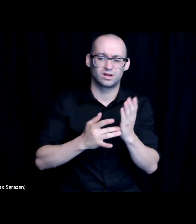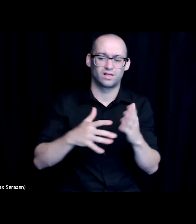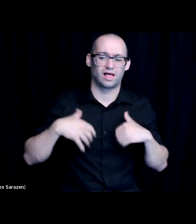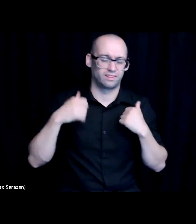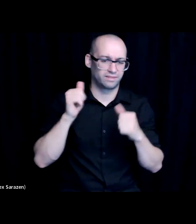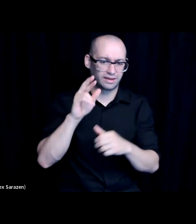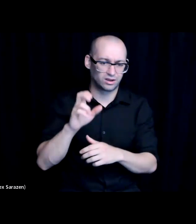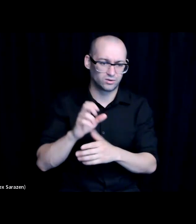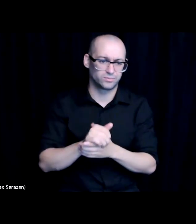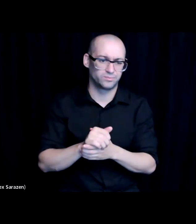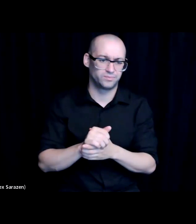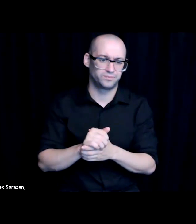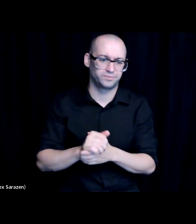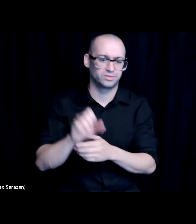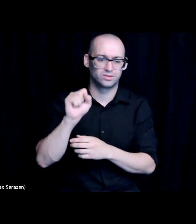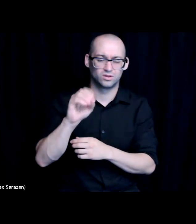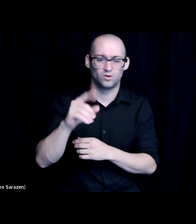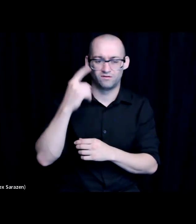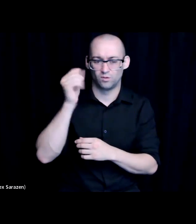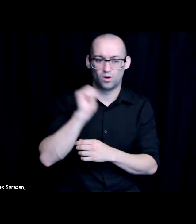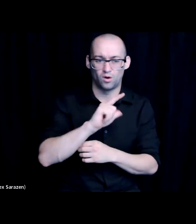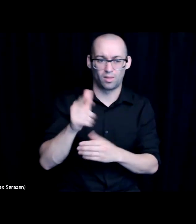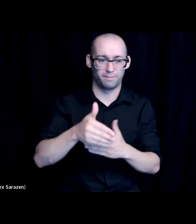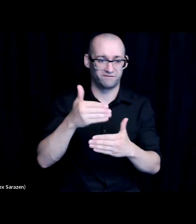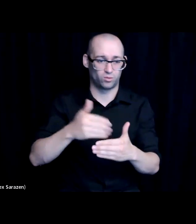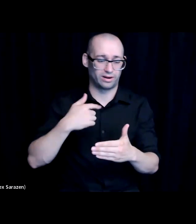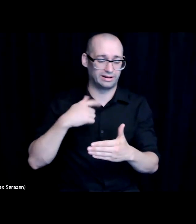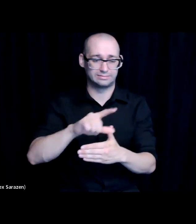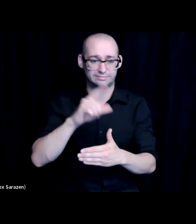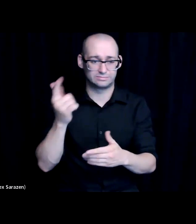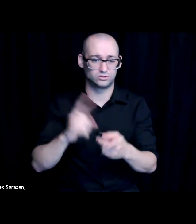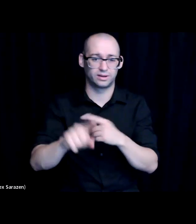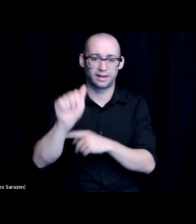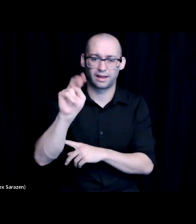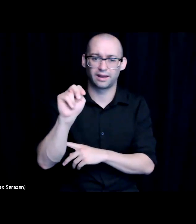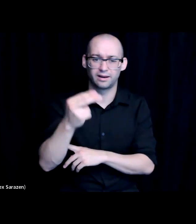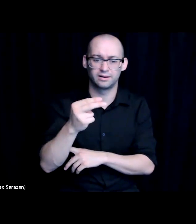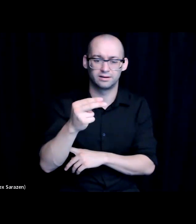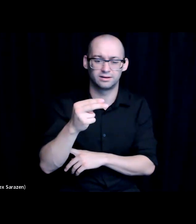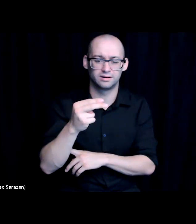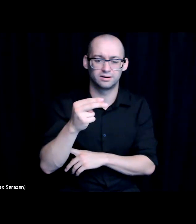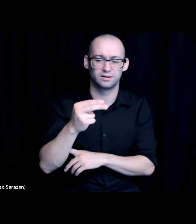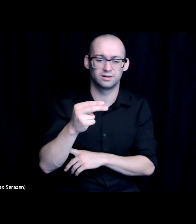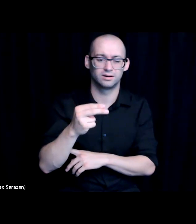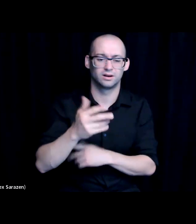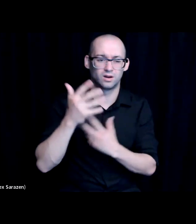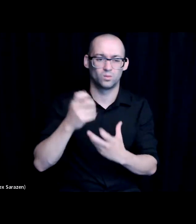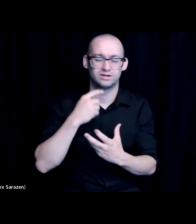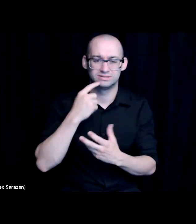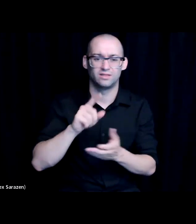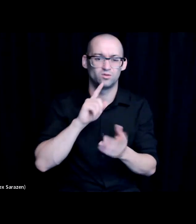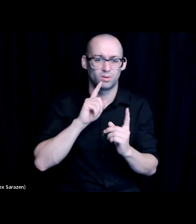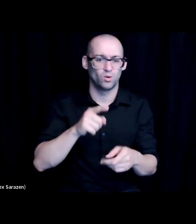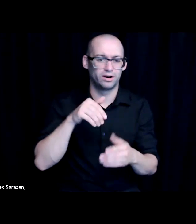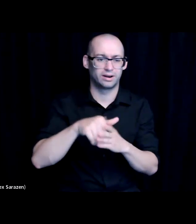system. So I'll, before I hand the mic back over to Anne, I mentioned the report is public.